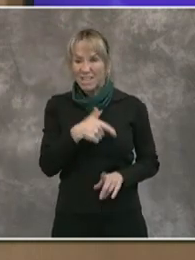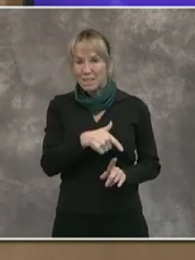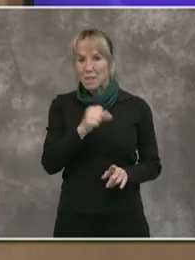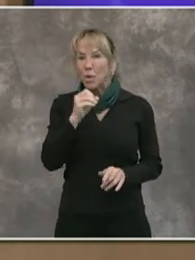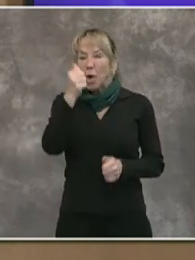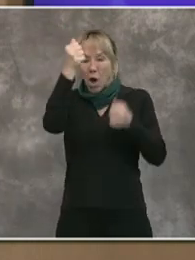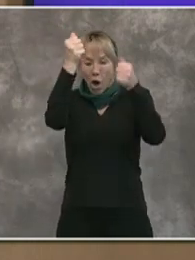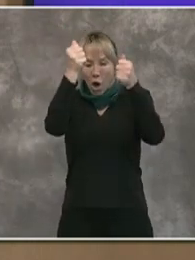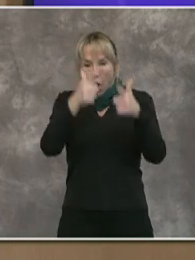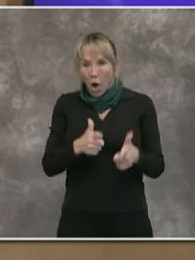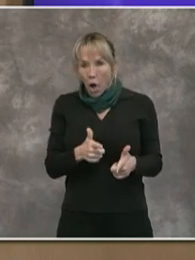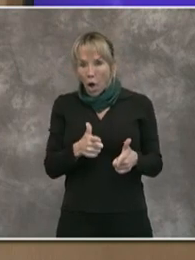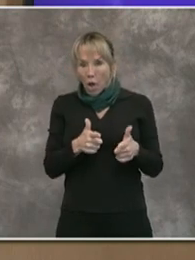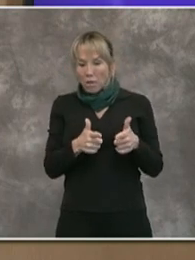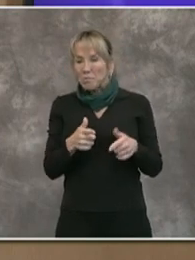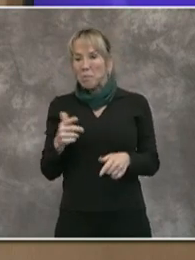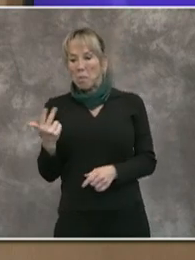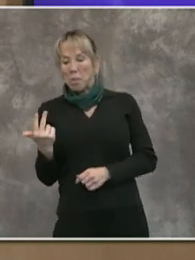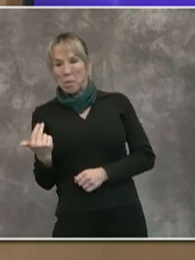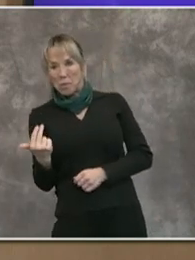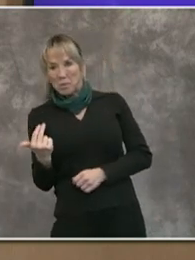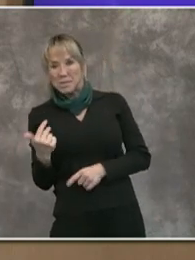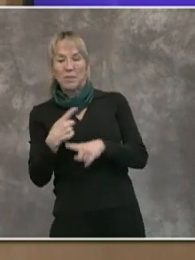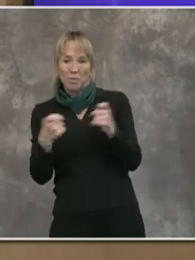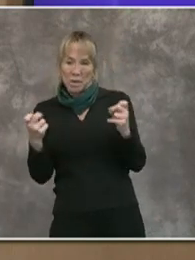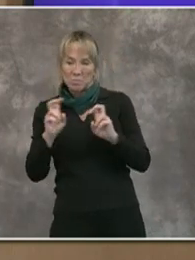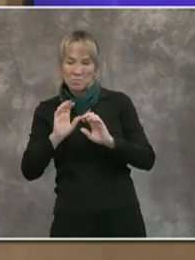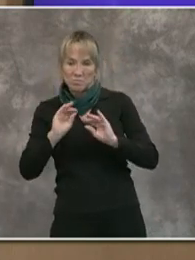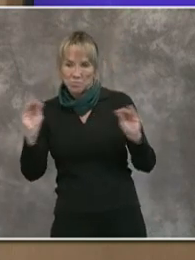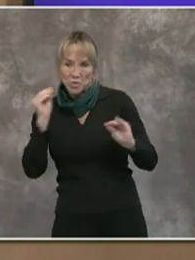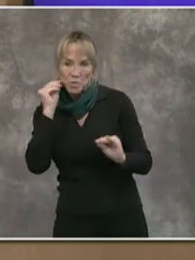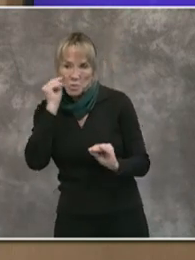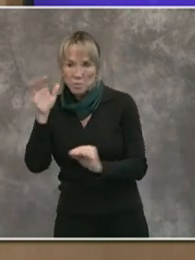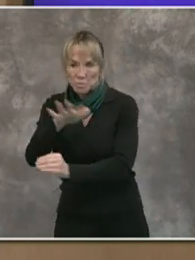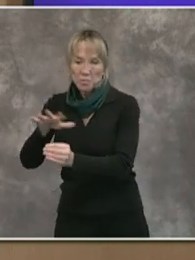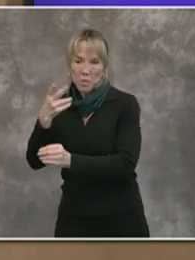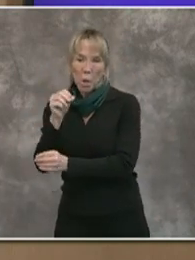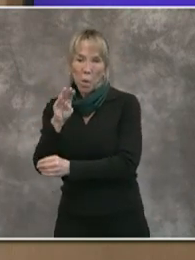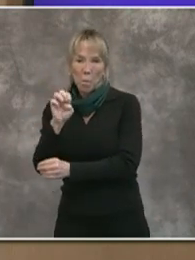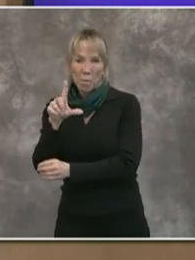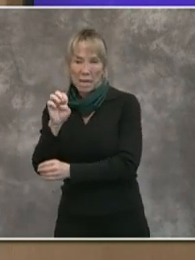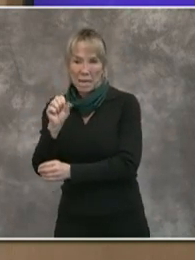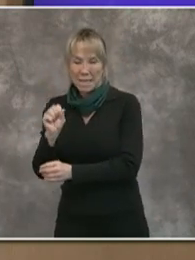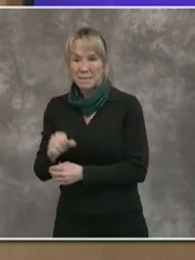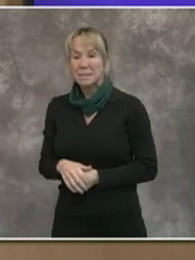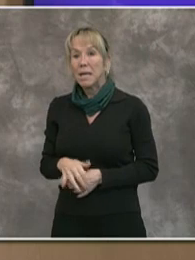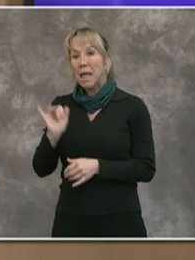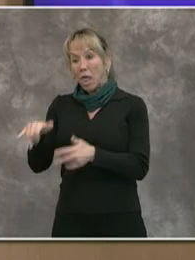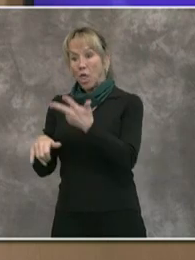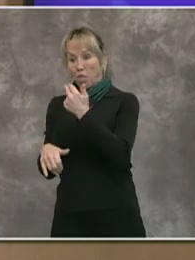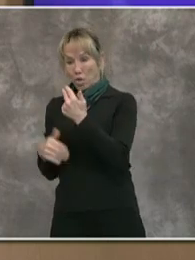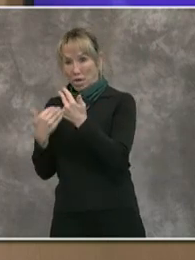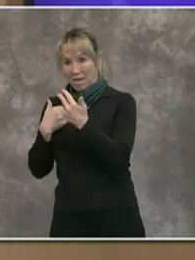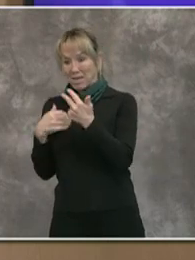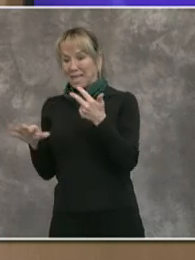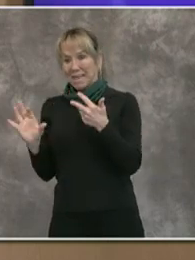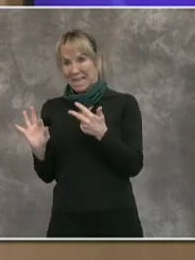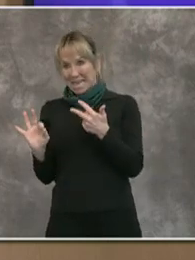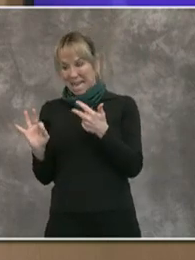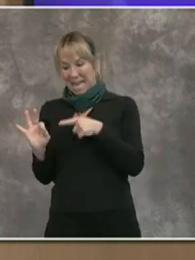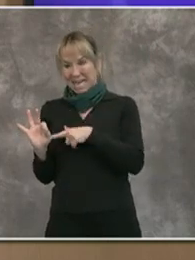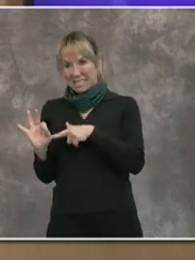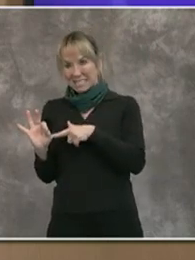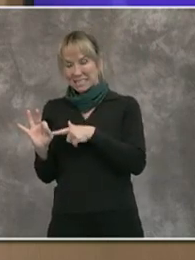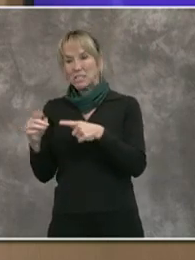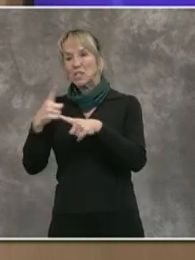of the positive cases, 13 of those are from the homeless population. 9 of those 13 were